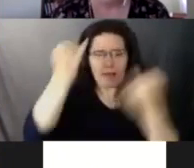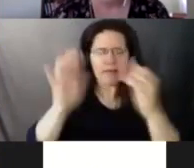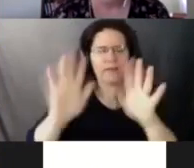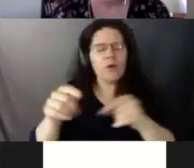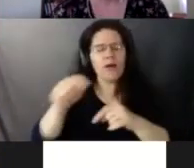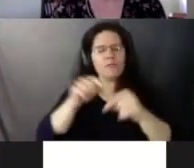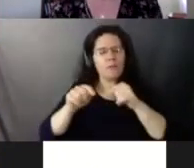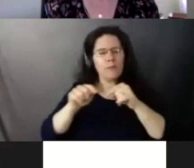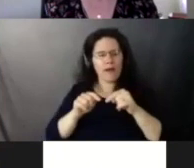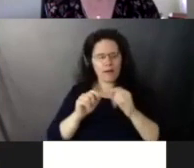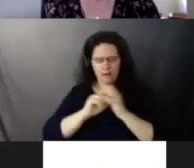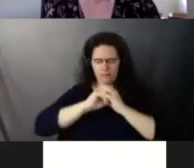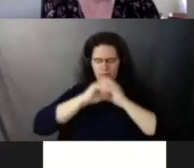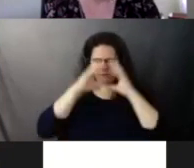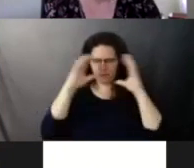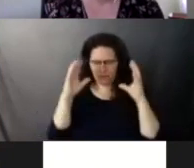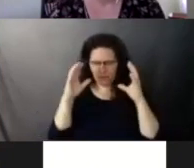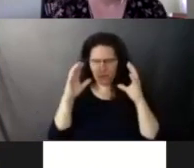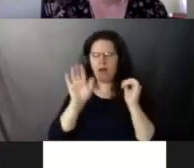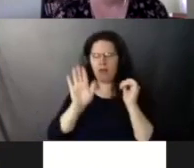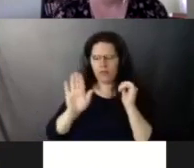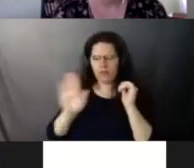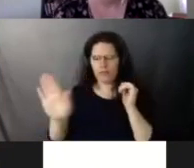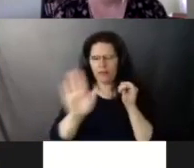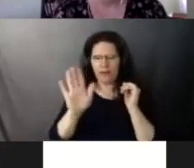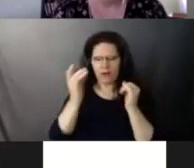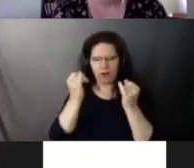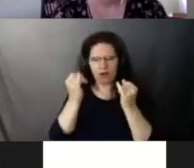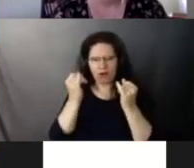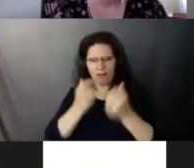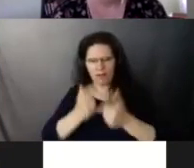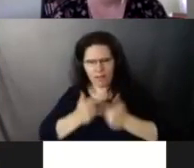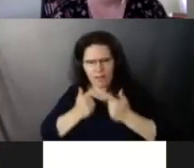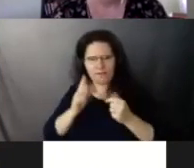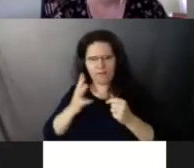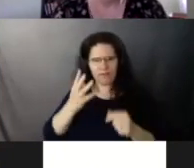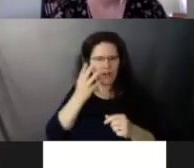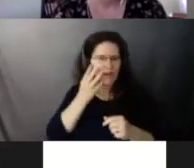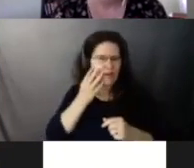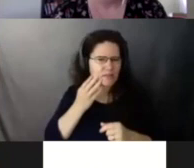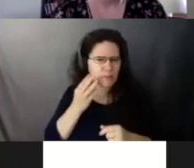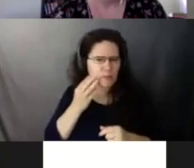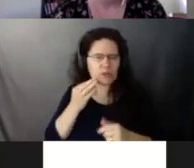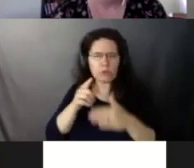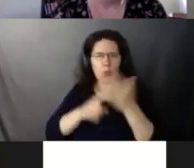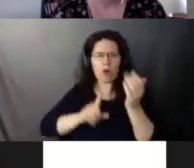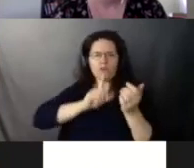then you will be the best person to do something productive for them. So yeah, I would